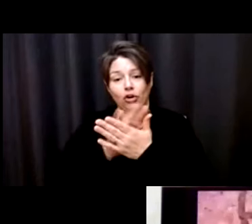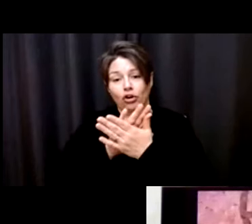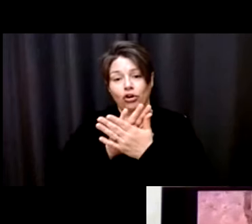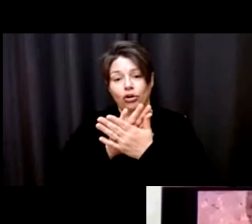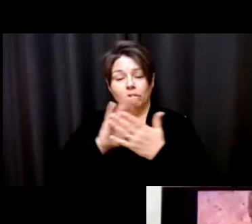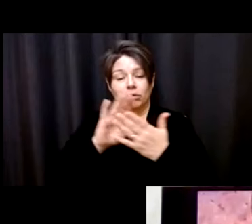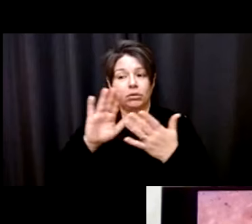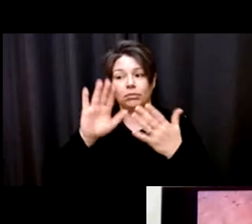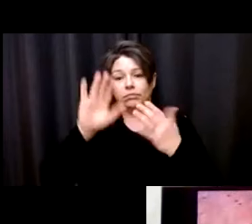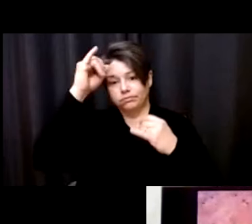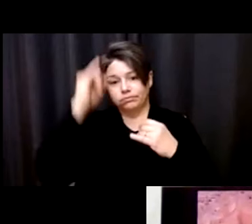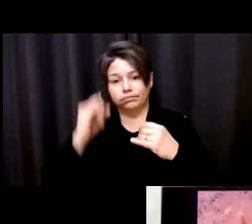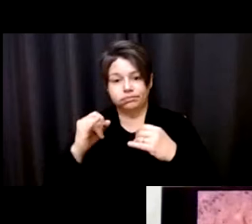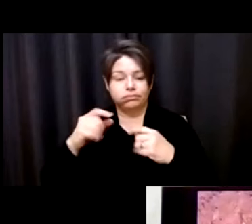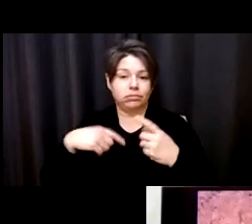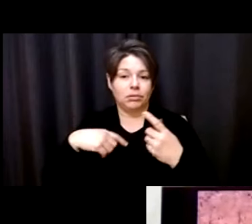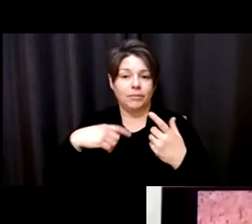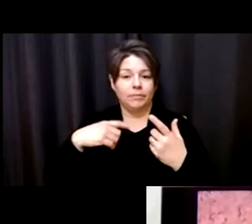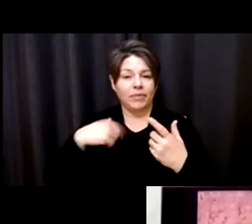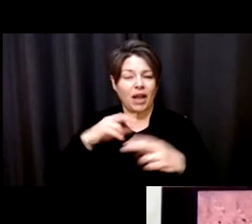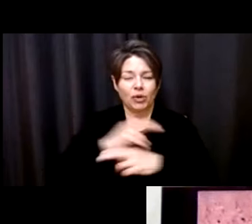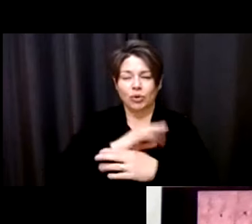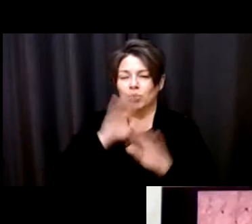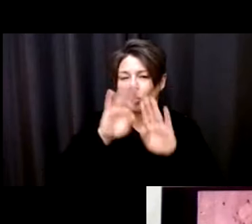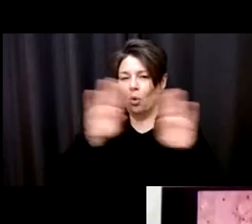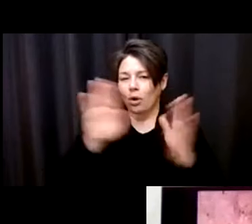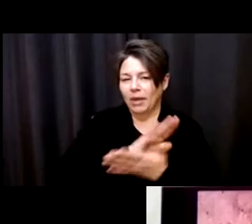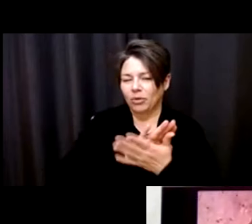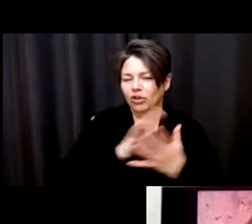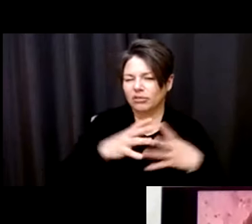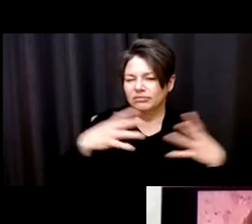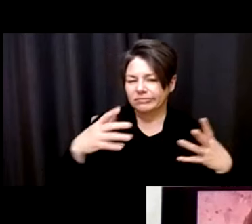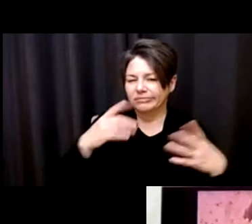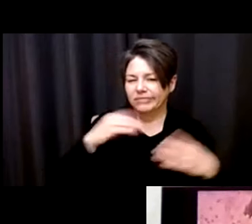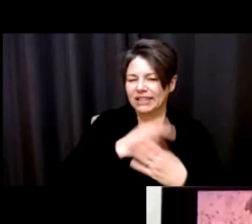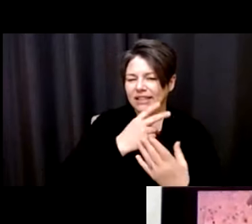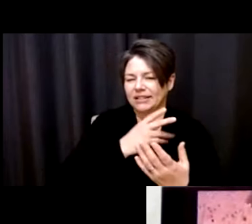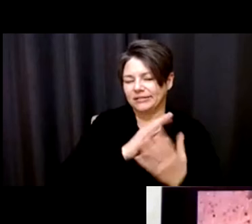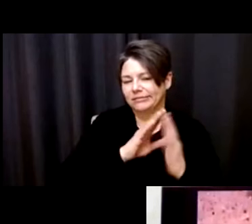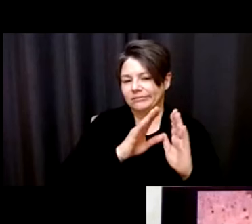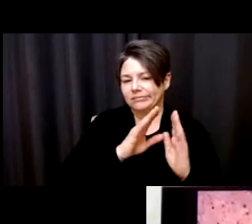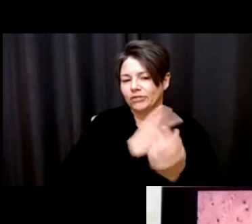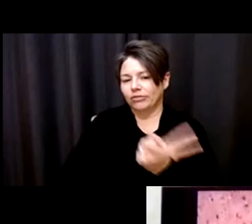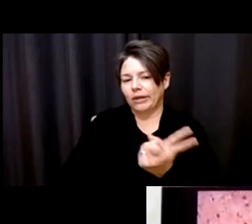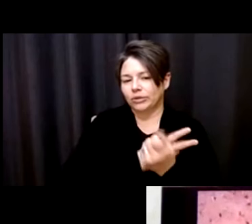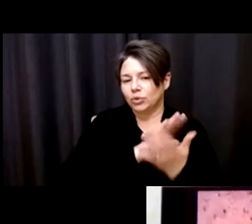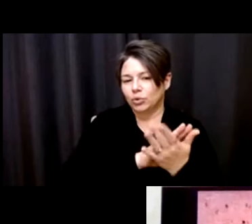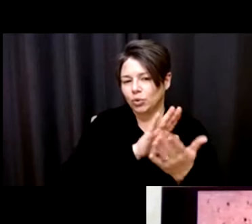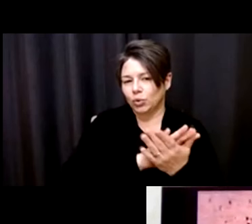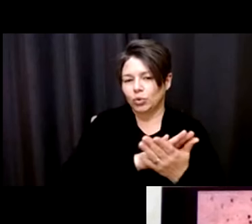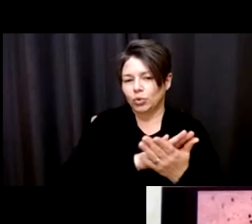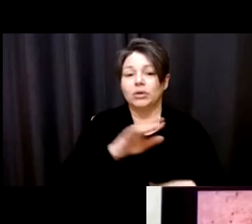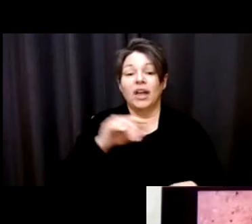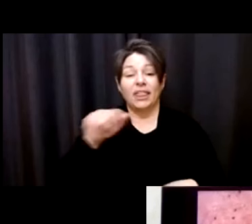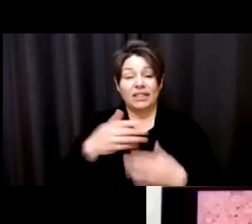wallpaper a great deal in my early works on paper, you know, in graduate school and after that. And I hung this